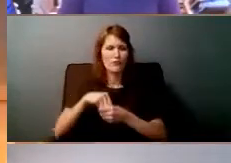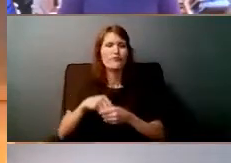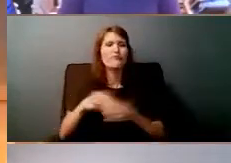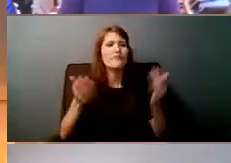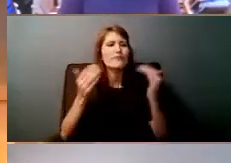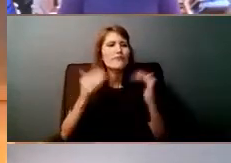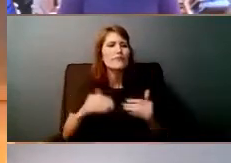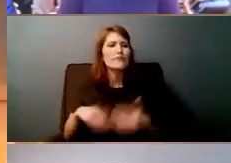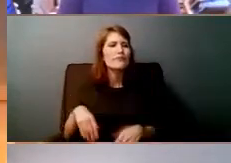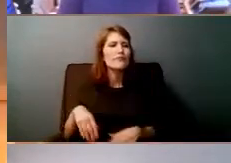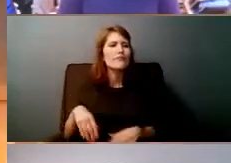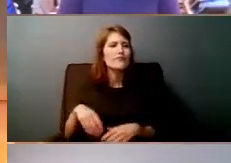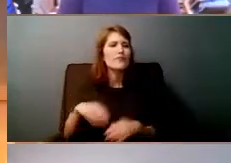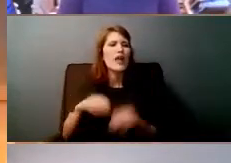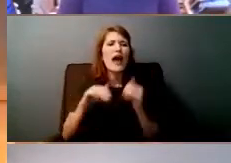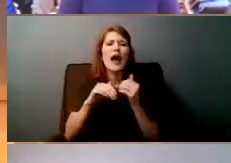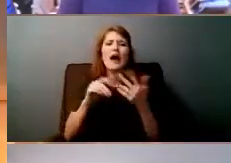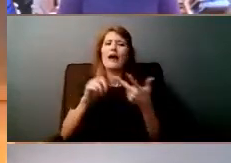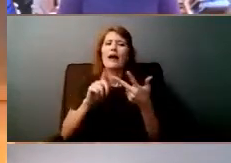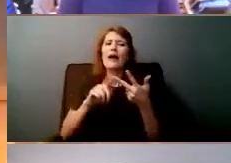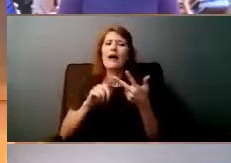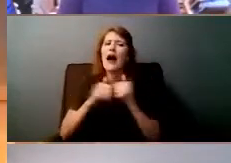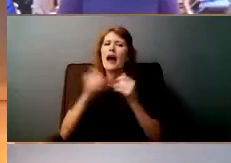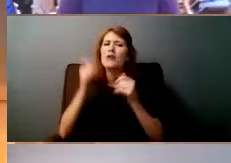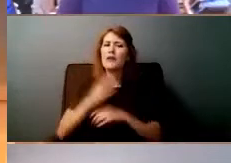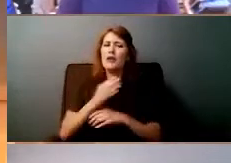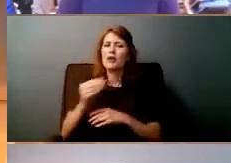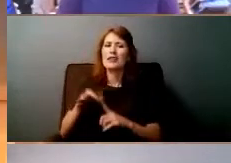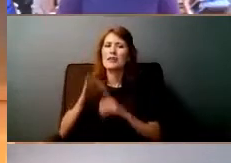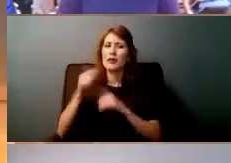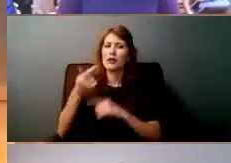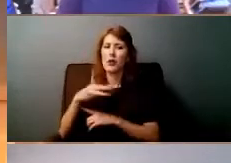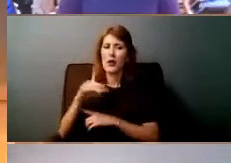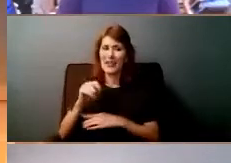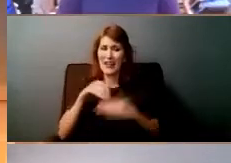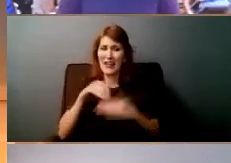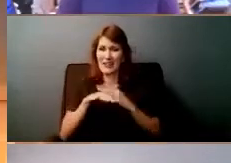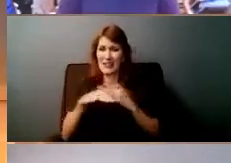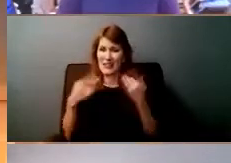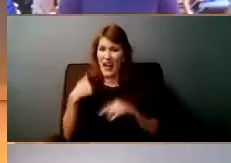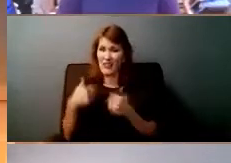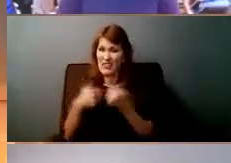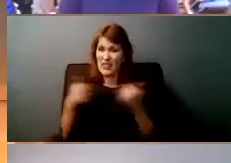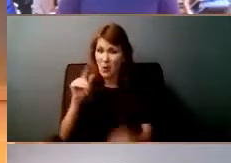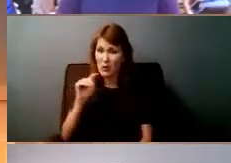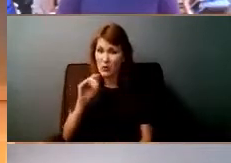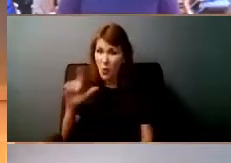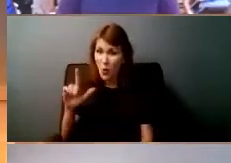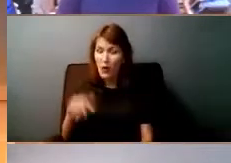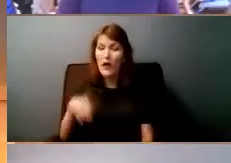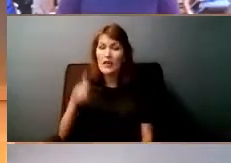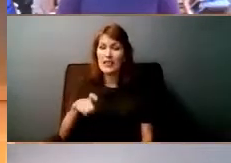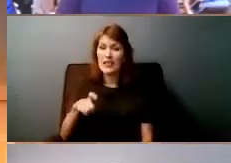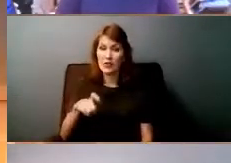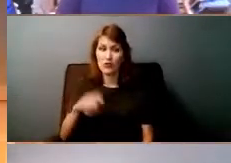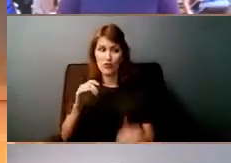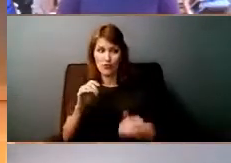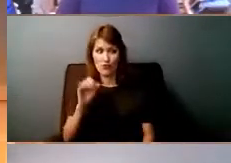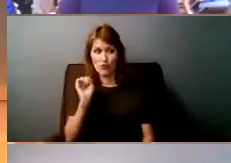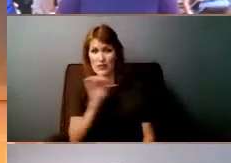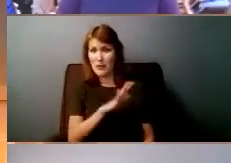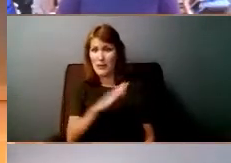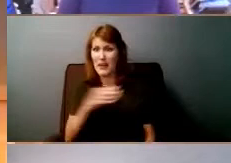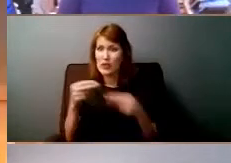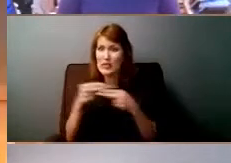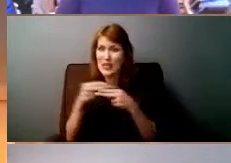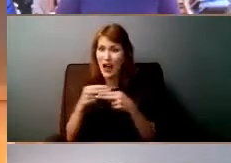the event? Are your speakers going to be gated through a separate tool? Do they have to submit their slides and their content ahead of time? Do